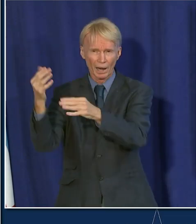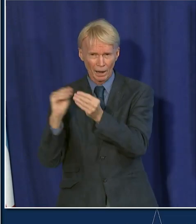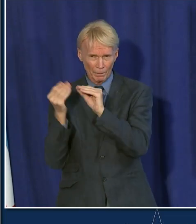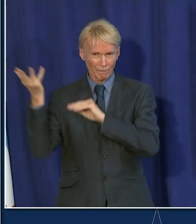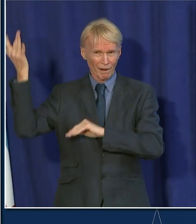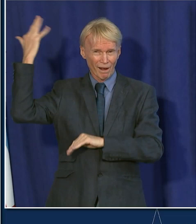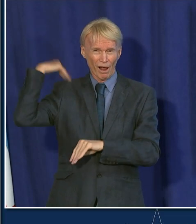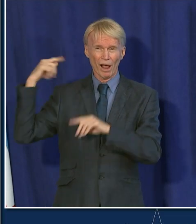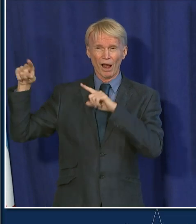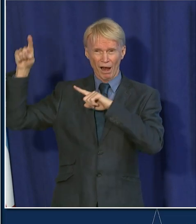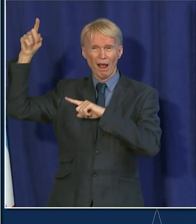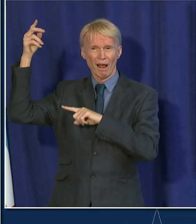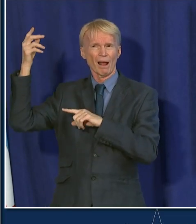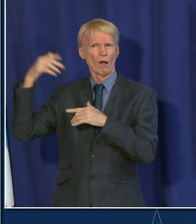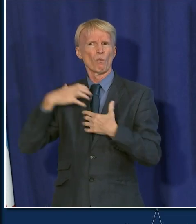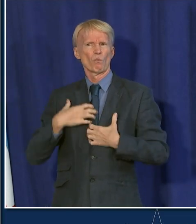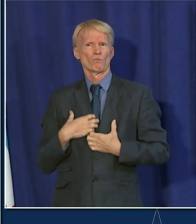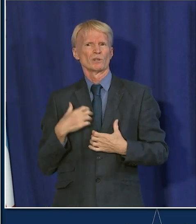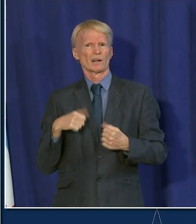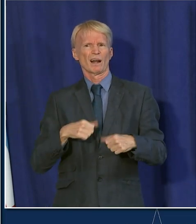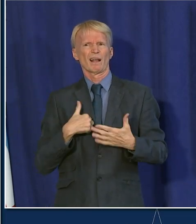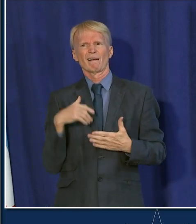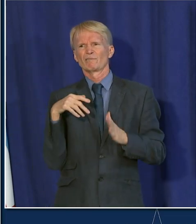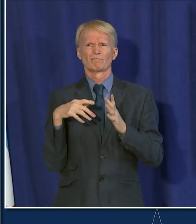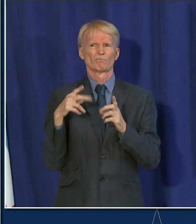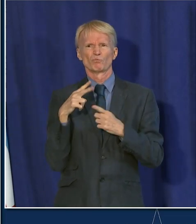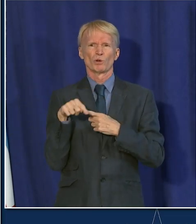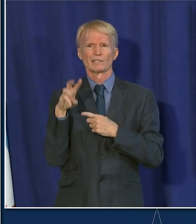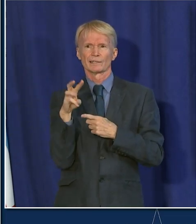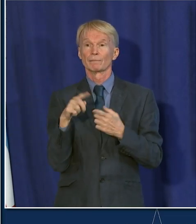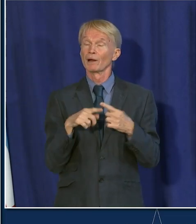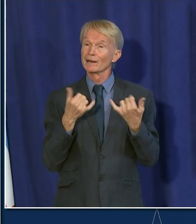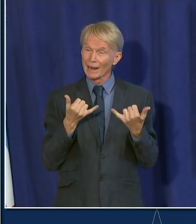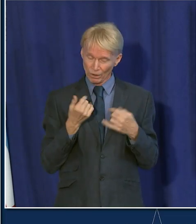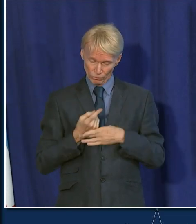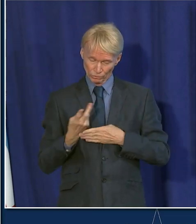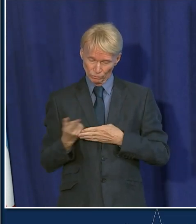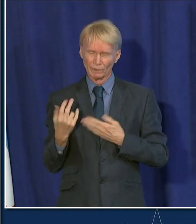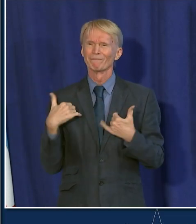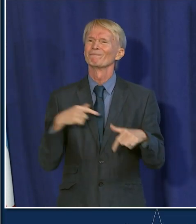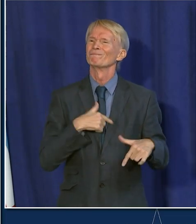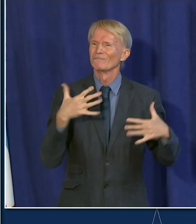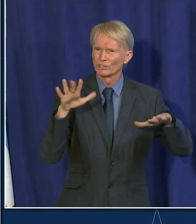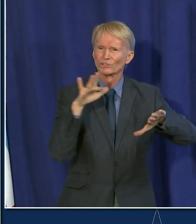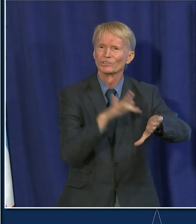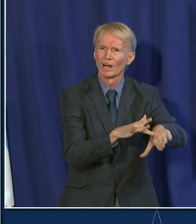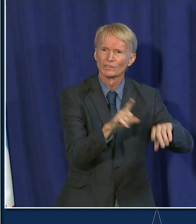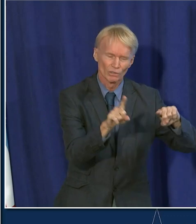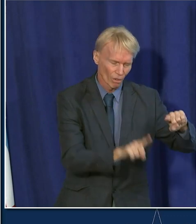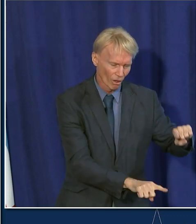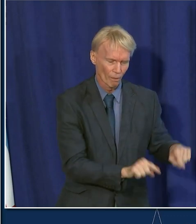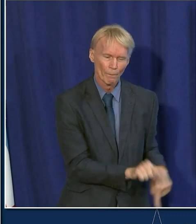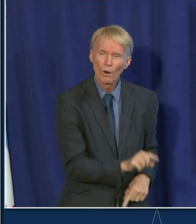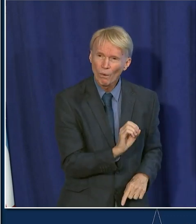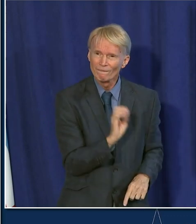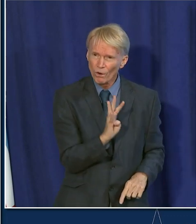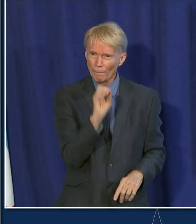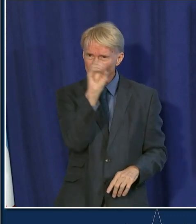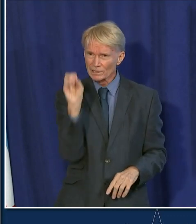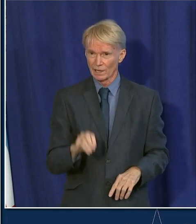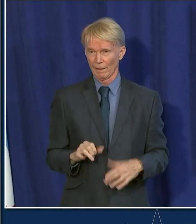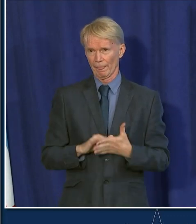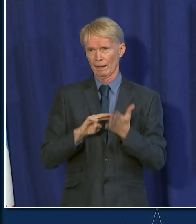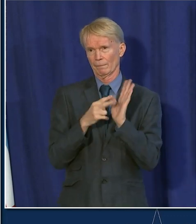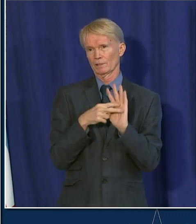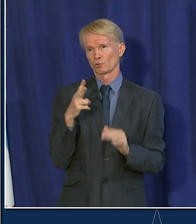2.6% positivity. But compared to where we were just a few weeks ago, we'd gotten as low as 0.4%. And similarly, that